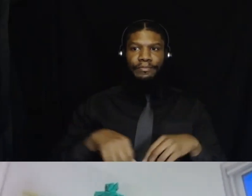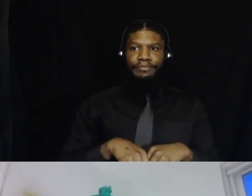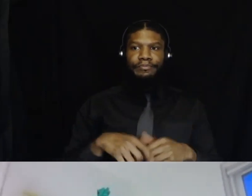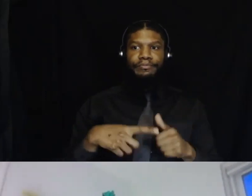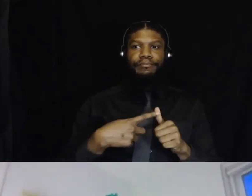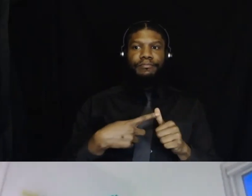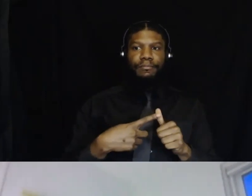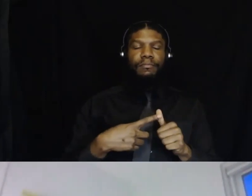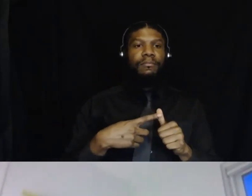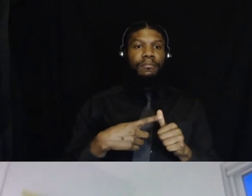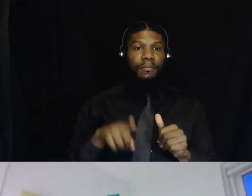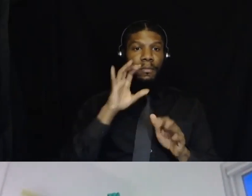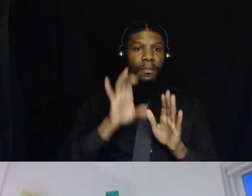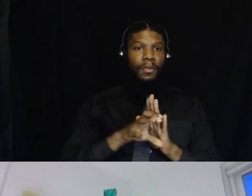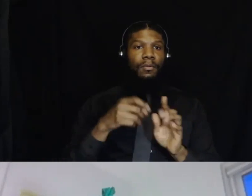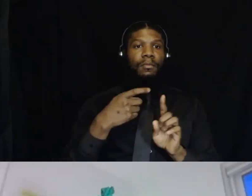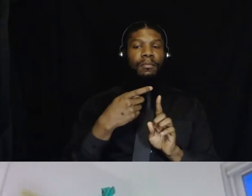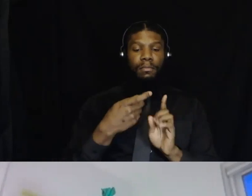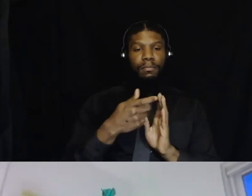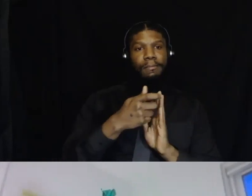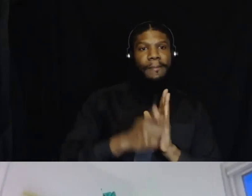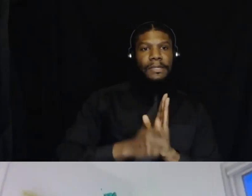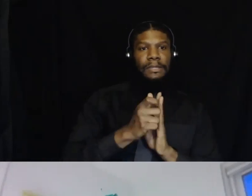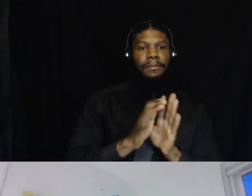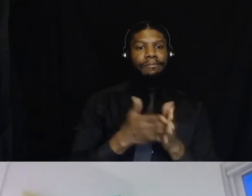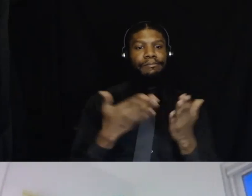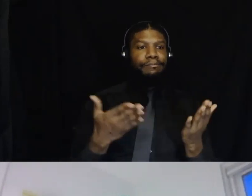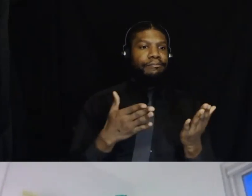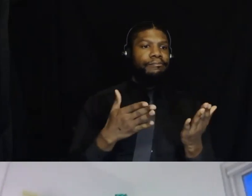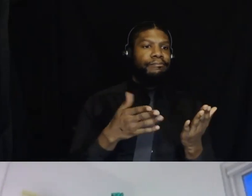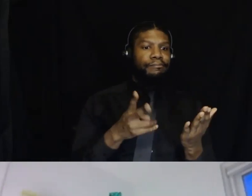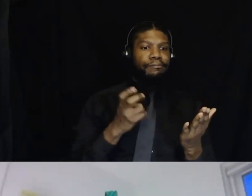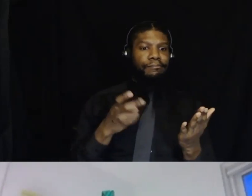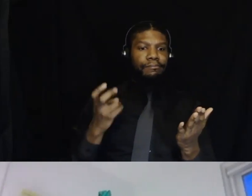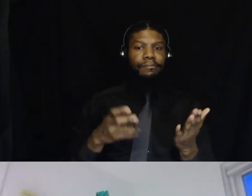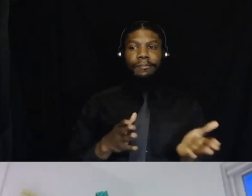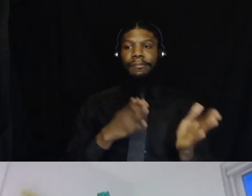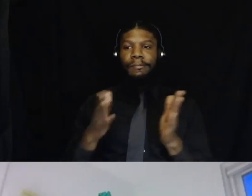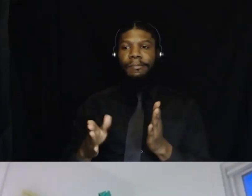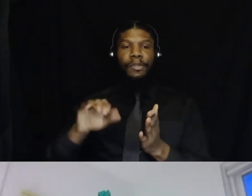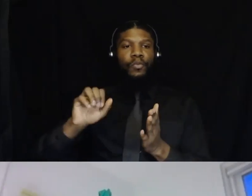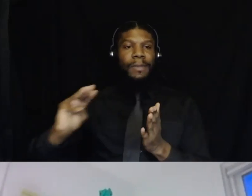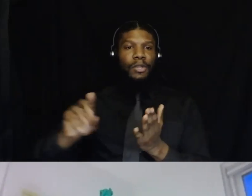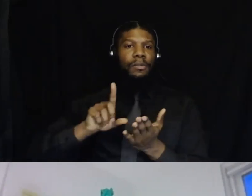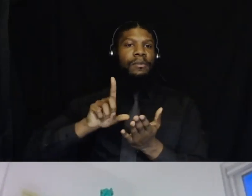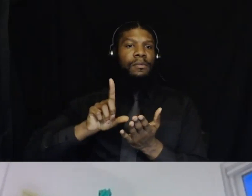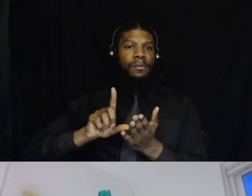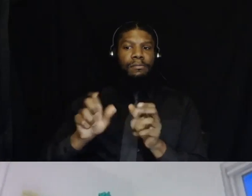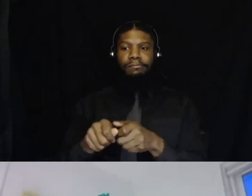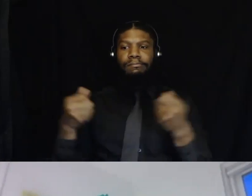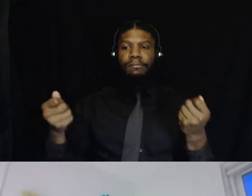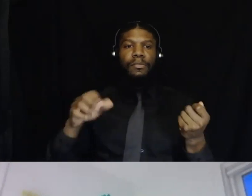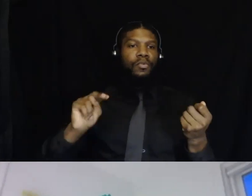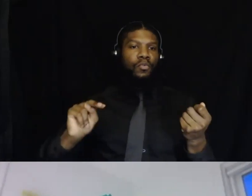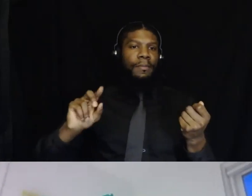from magazines, newspapers, print of your social media. You're gonna print and cut out the